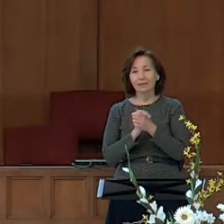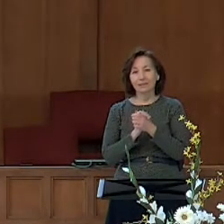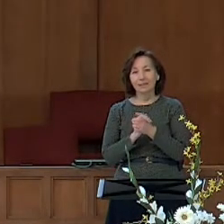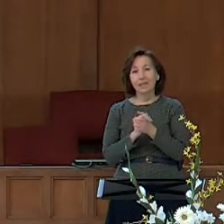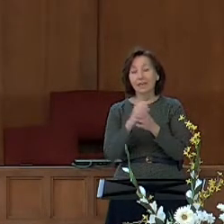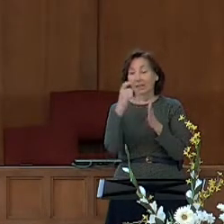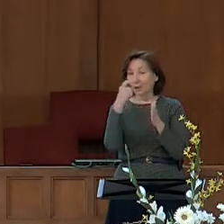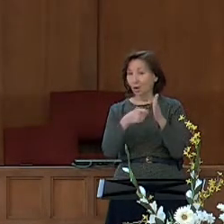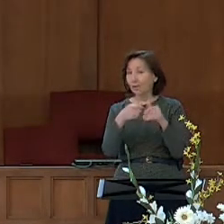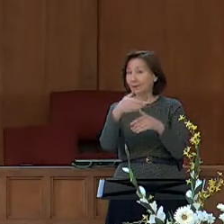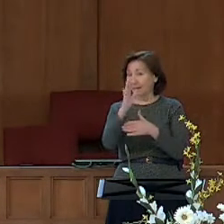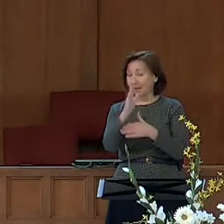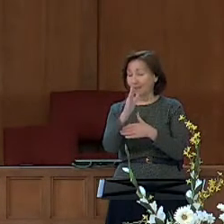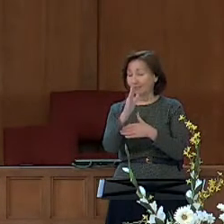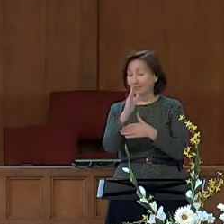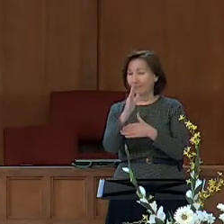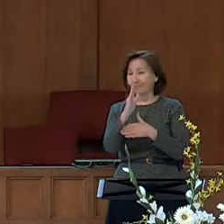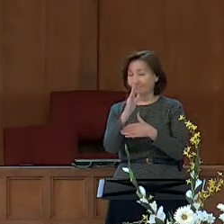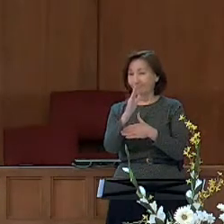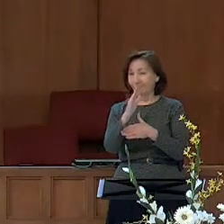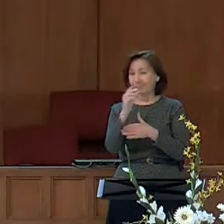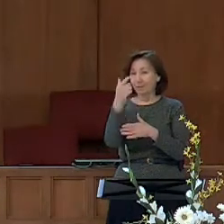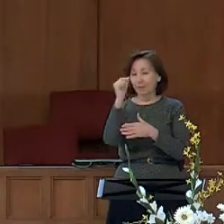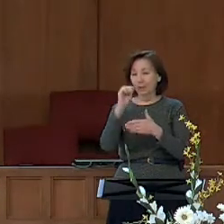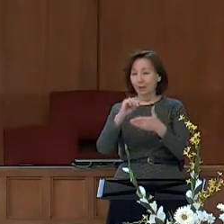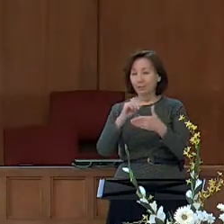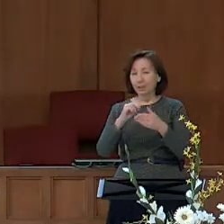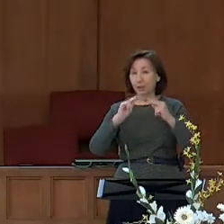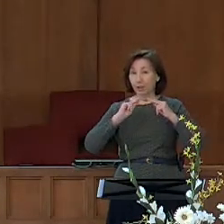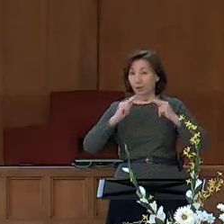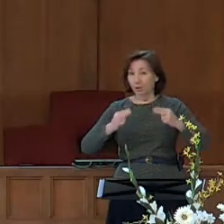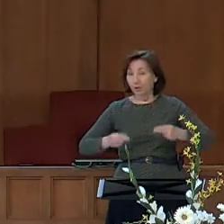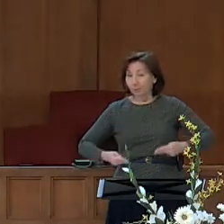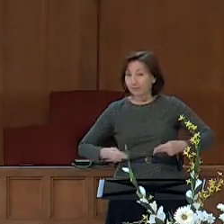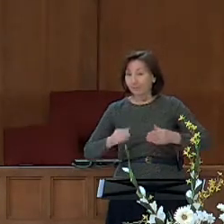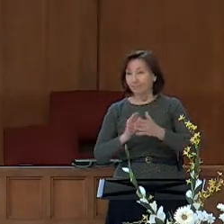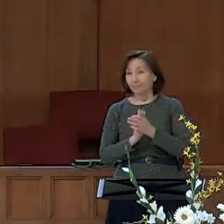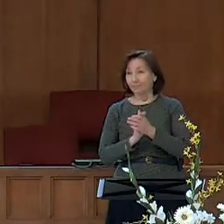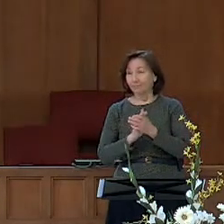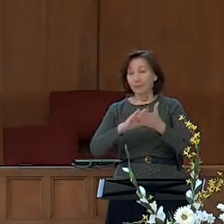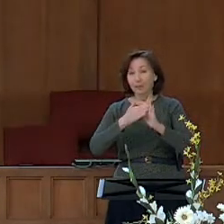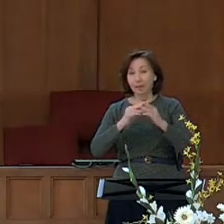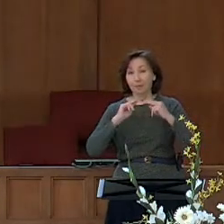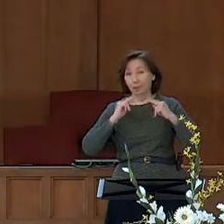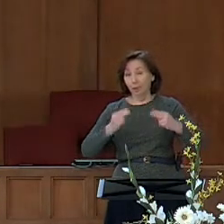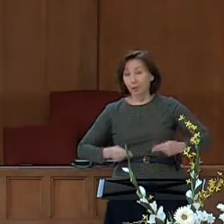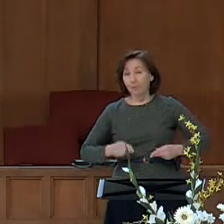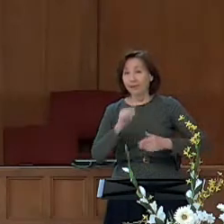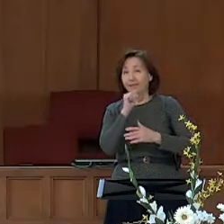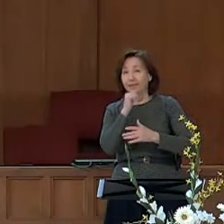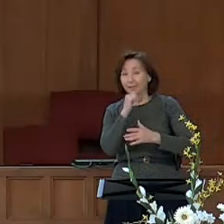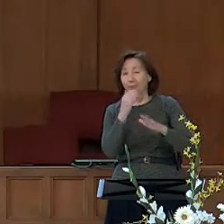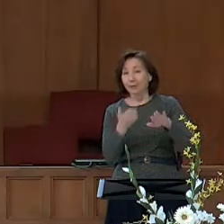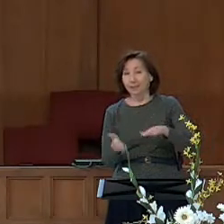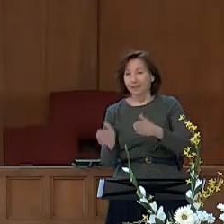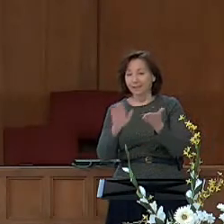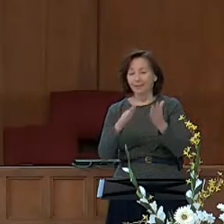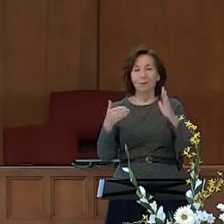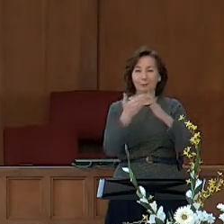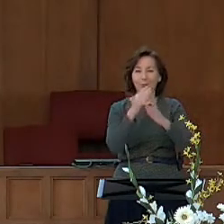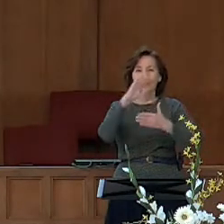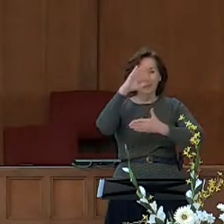God. It costs God becoming human. It costs God becoming human and suffering death through his